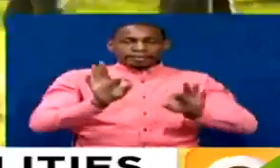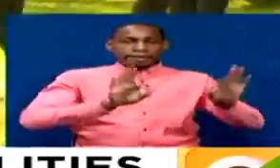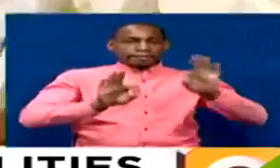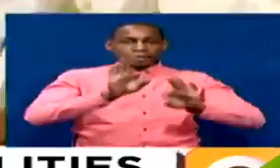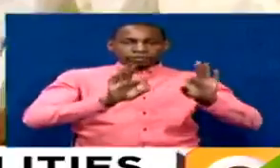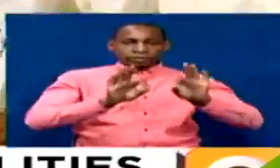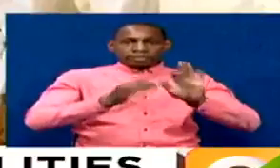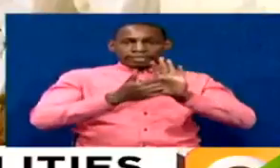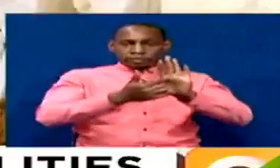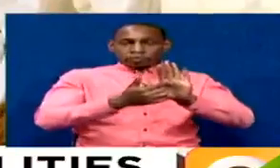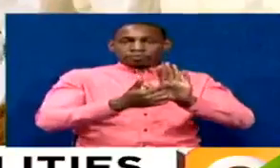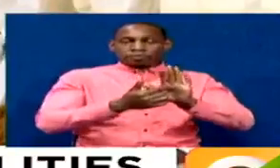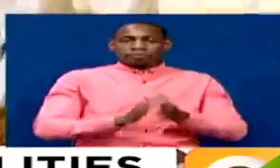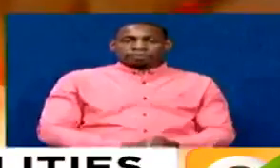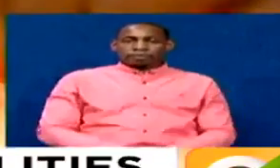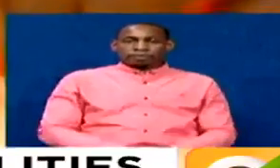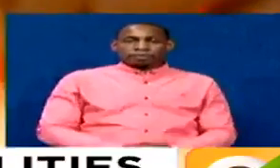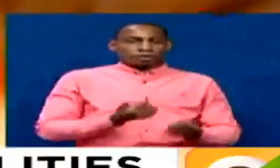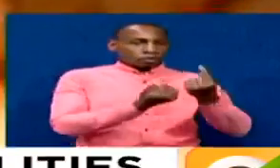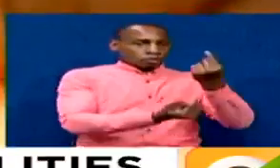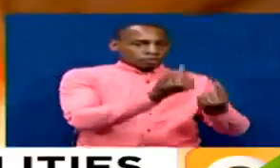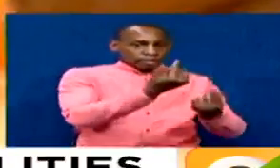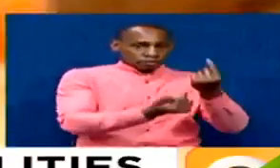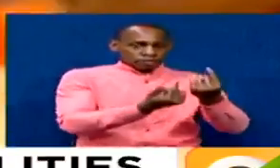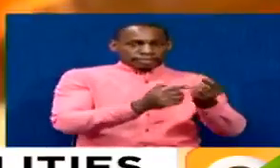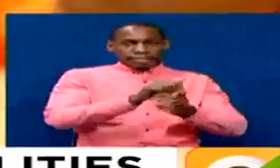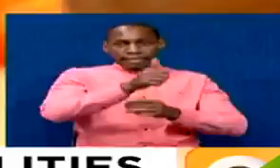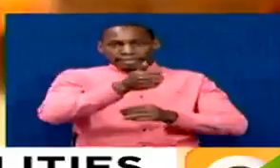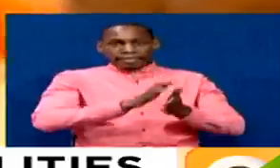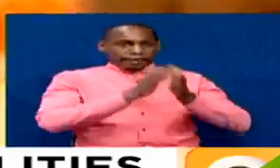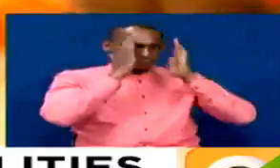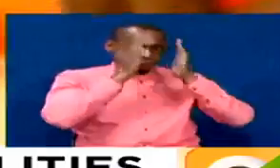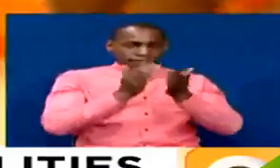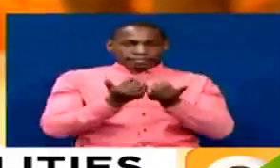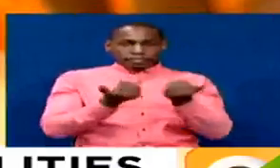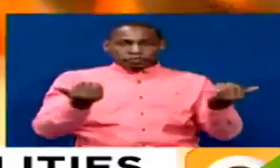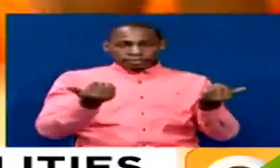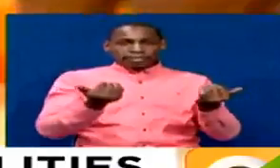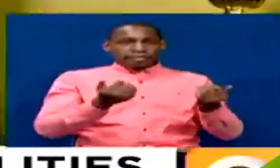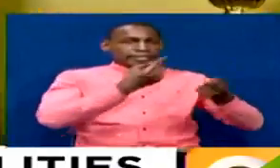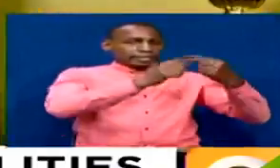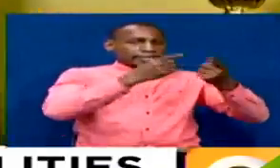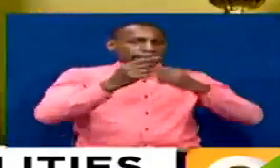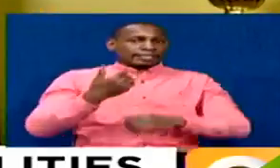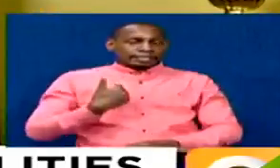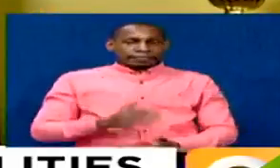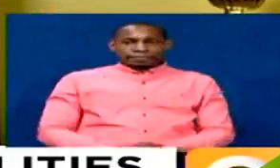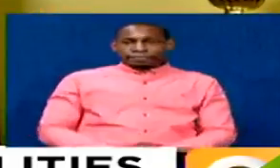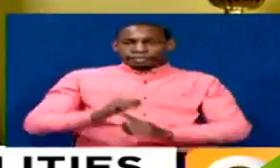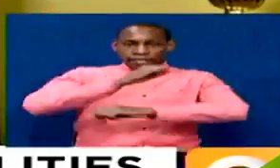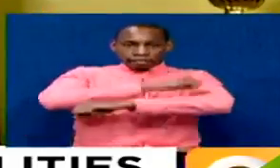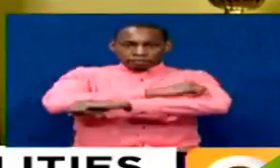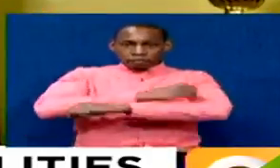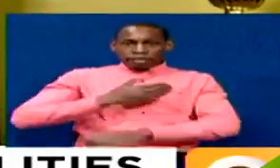and design, small slices, cooking are some of the areas where these children thrive. As a school,